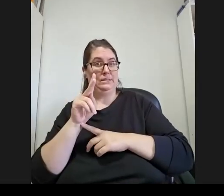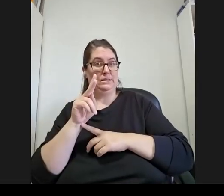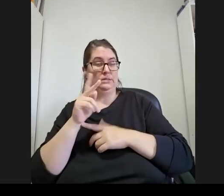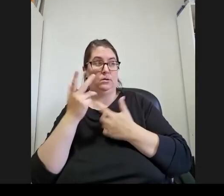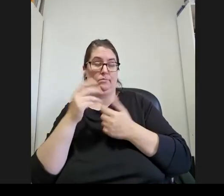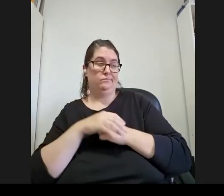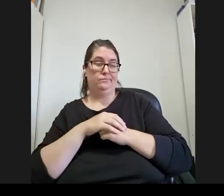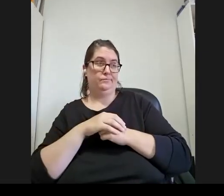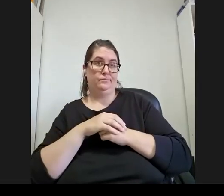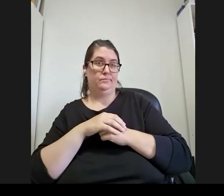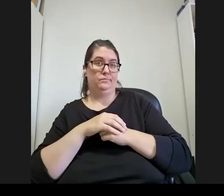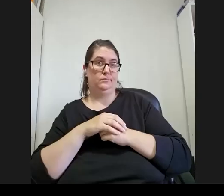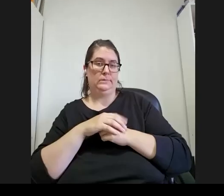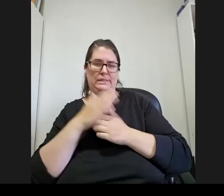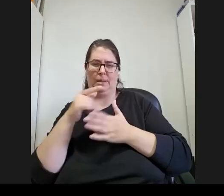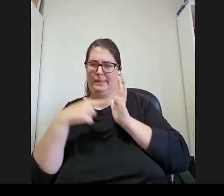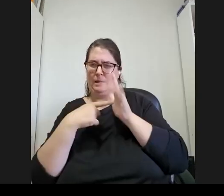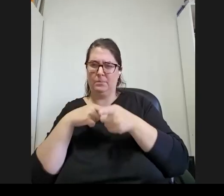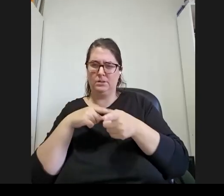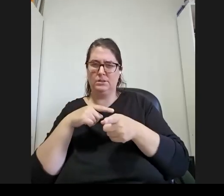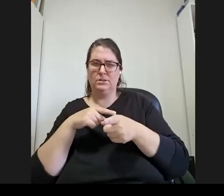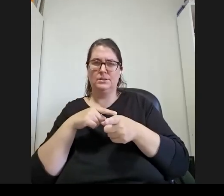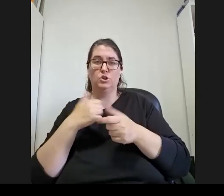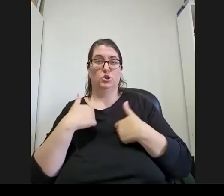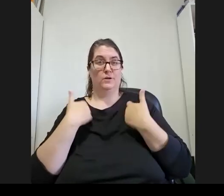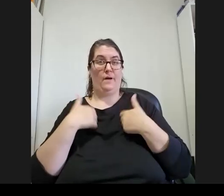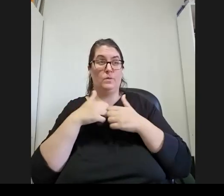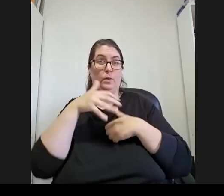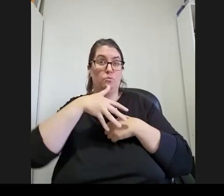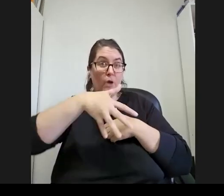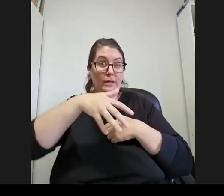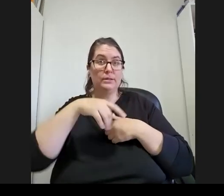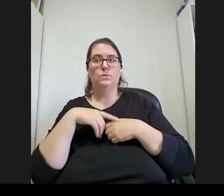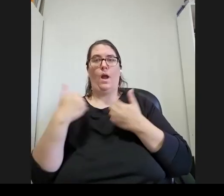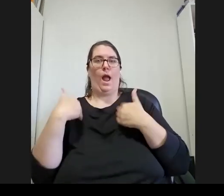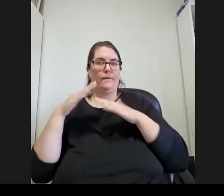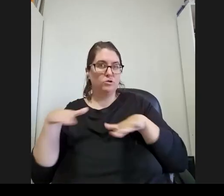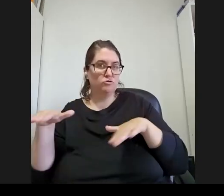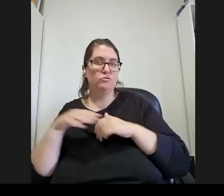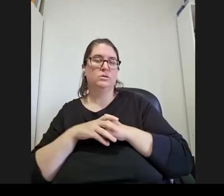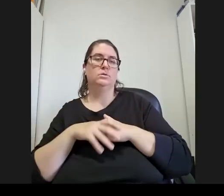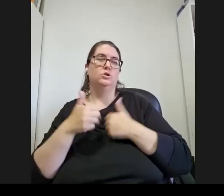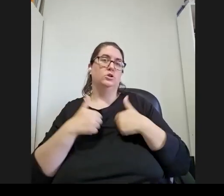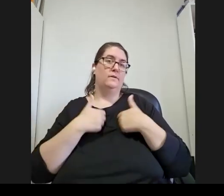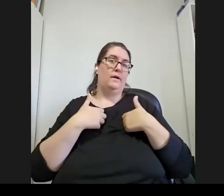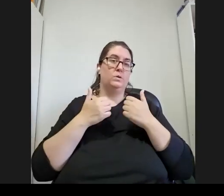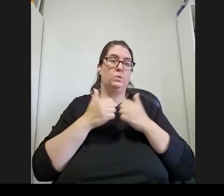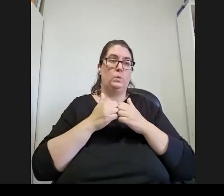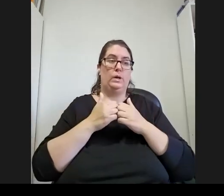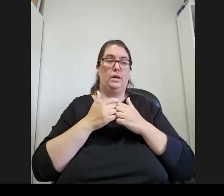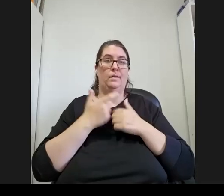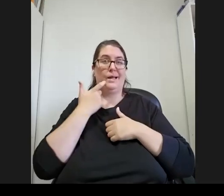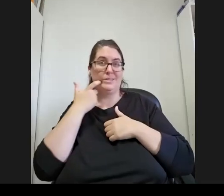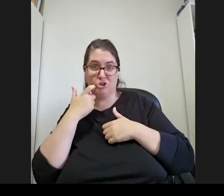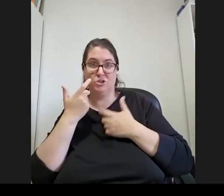for examples that we're giving were, survivors who are pregnant or who have children, survivors who may be using